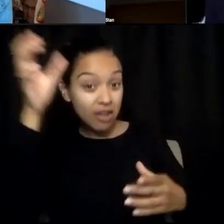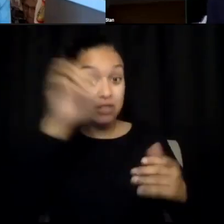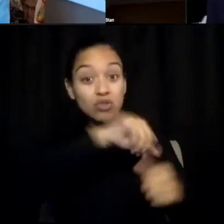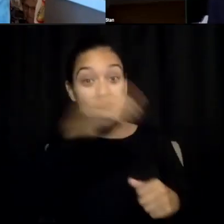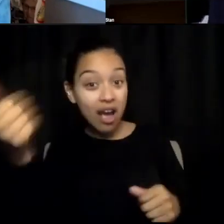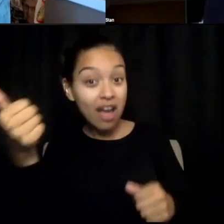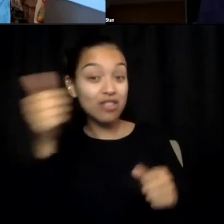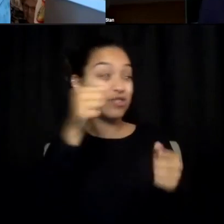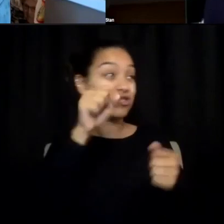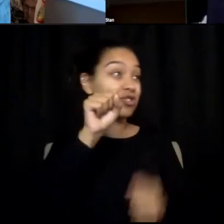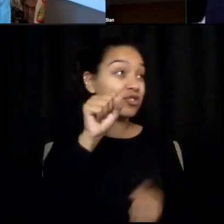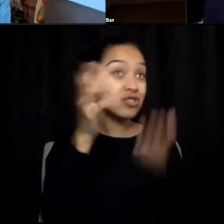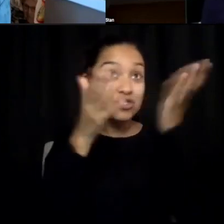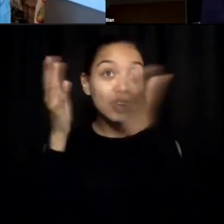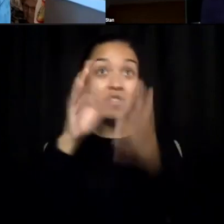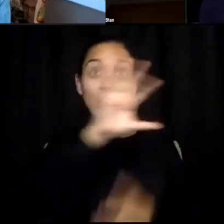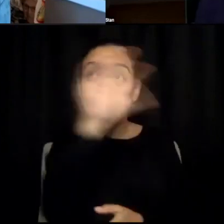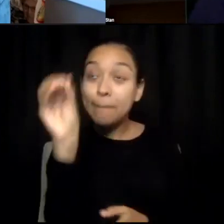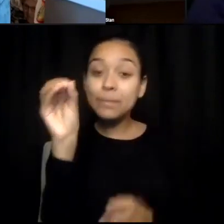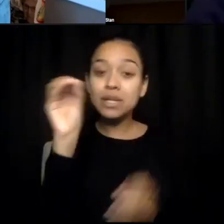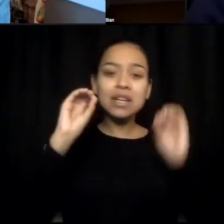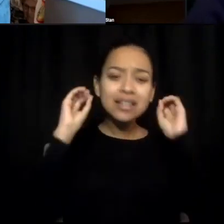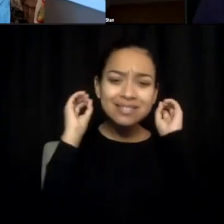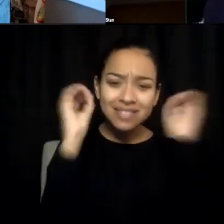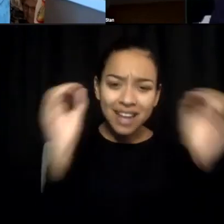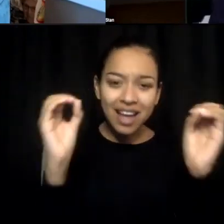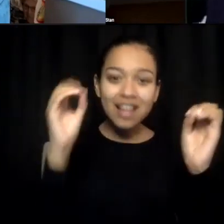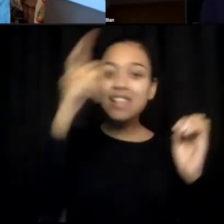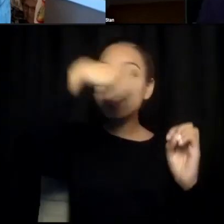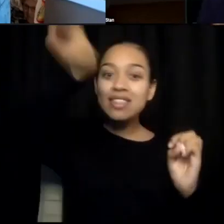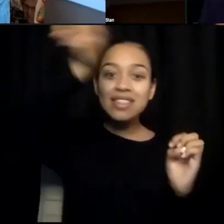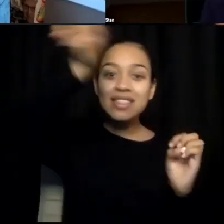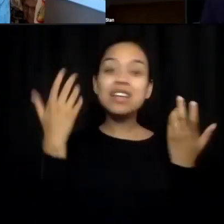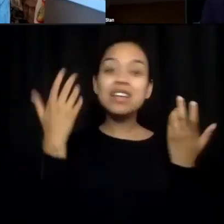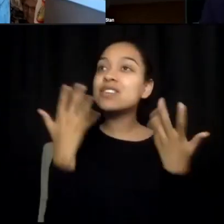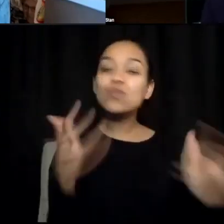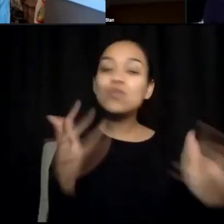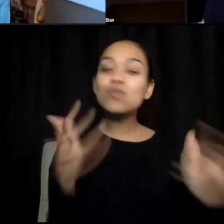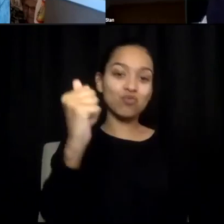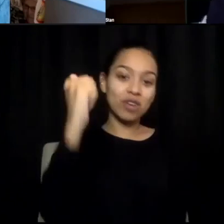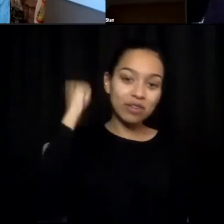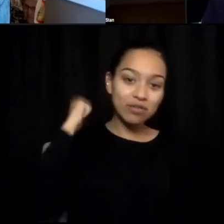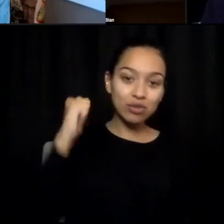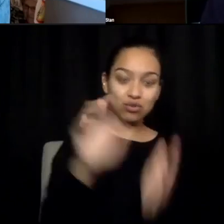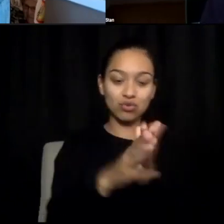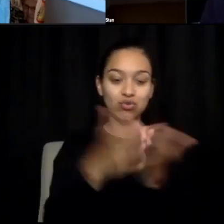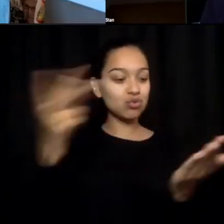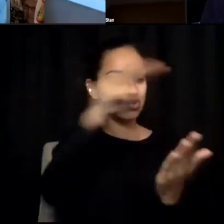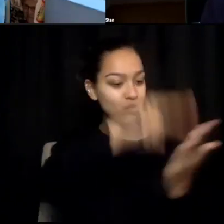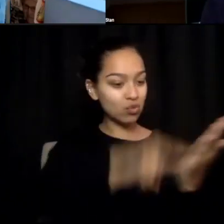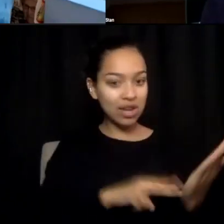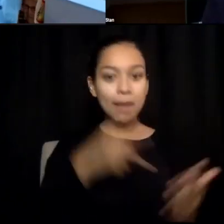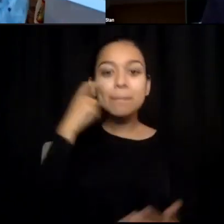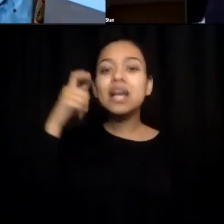one, none, zero would open the script and read it because it was, because they were old characters and they were